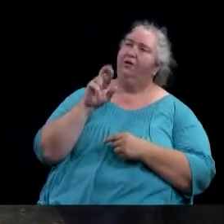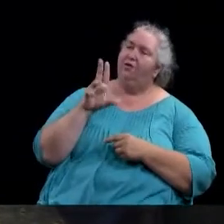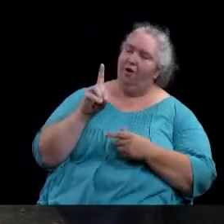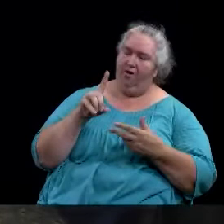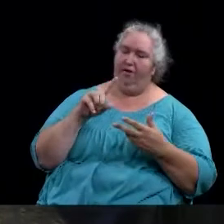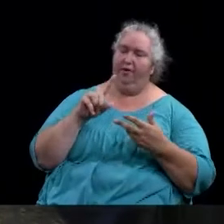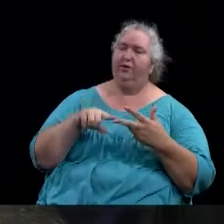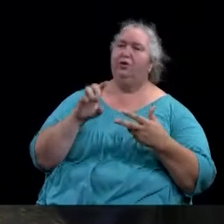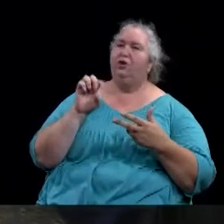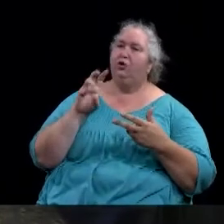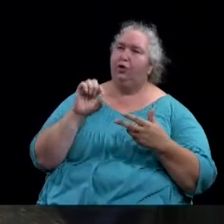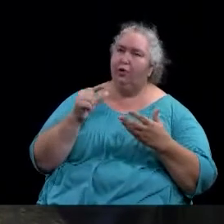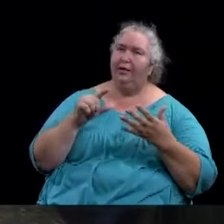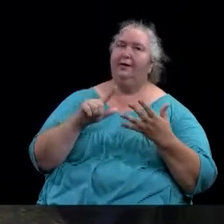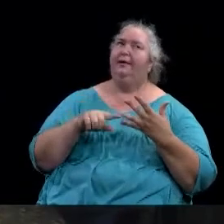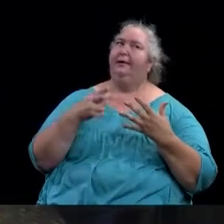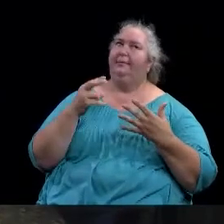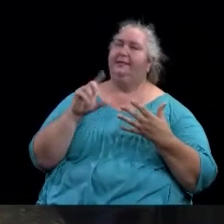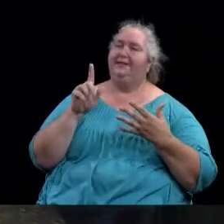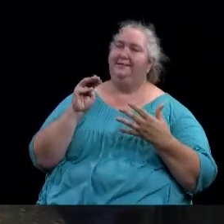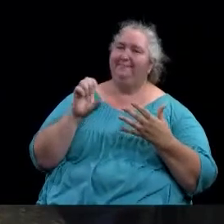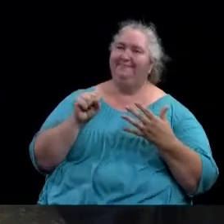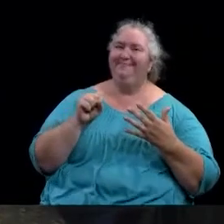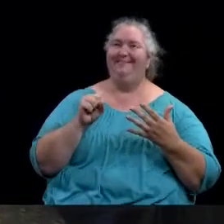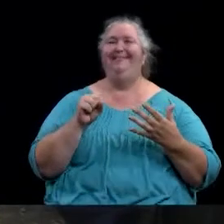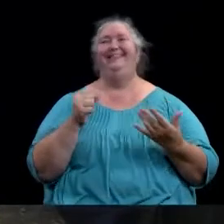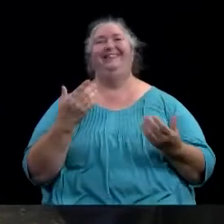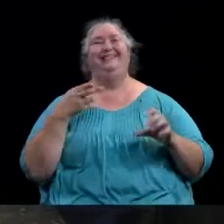us now for a moment of silence.